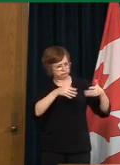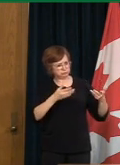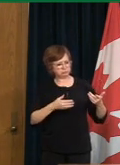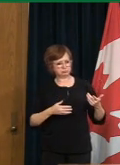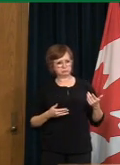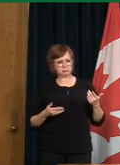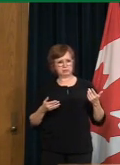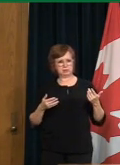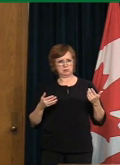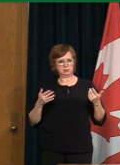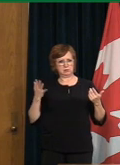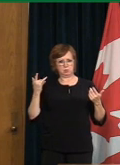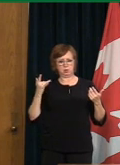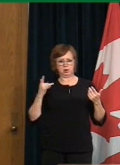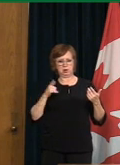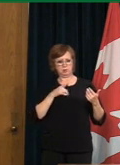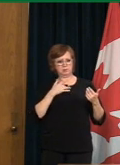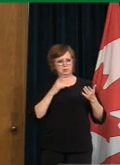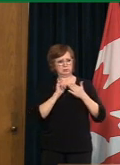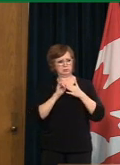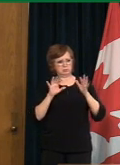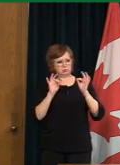public to do through increased fines?